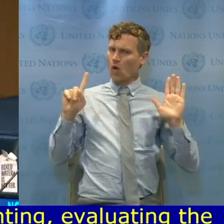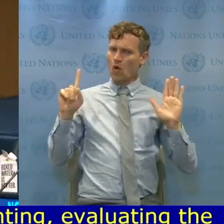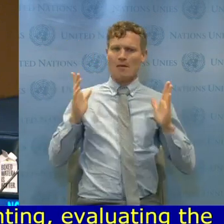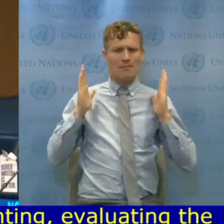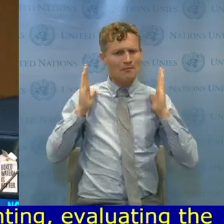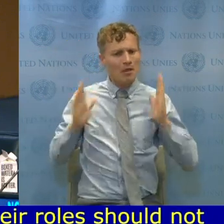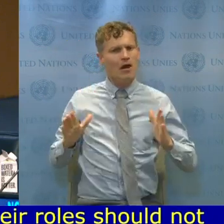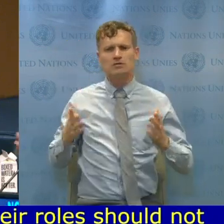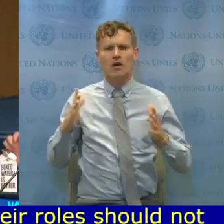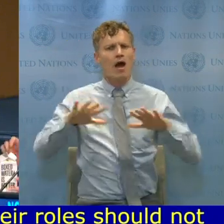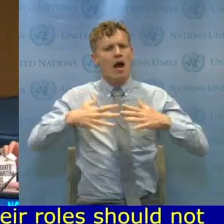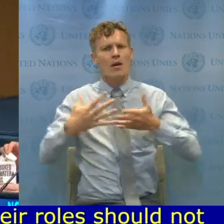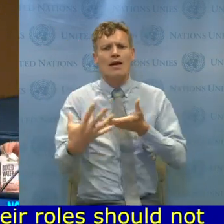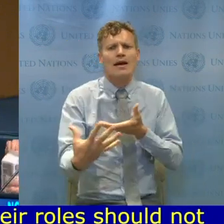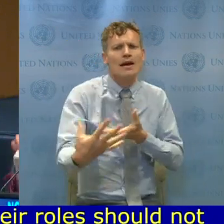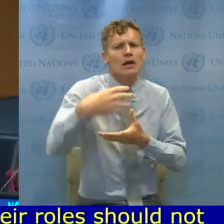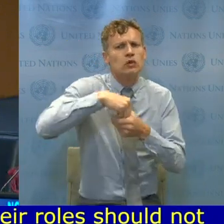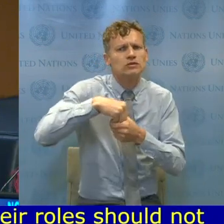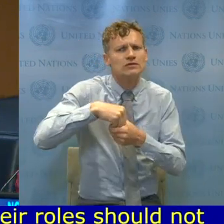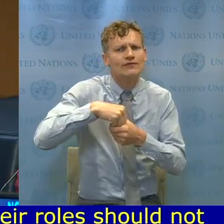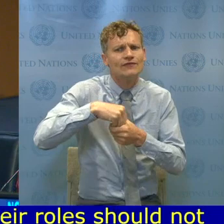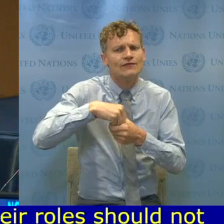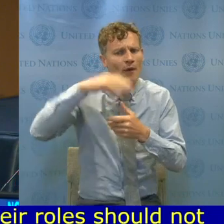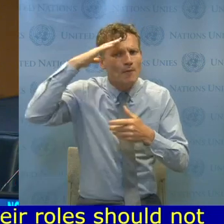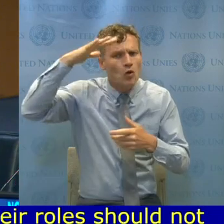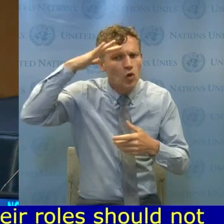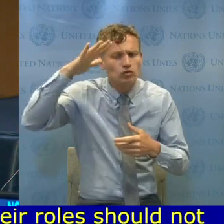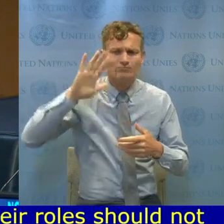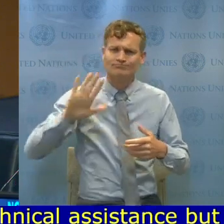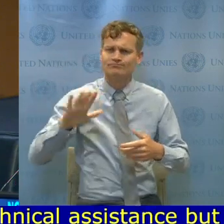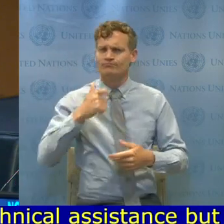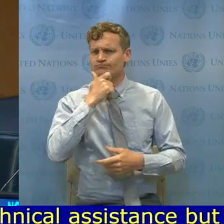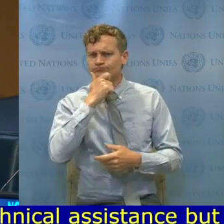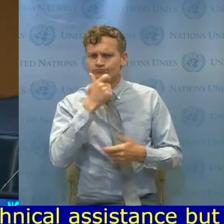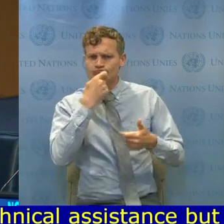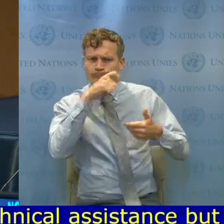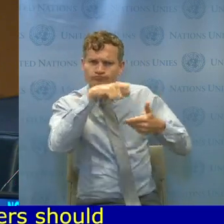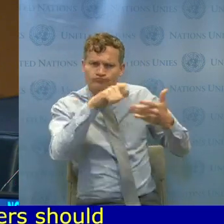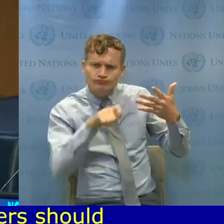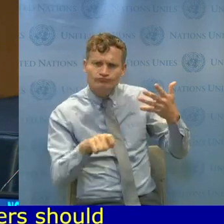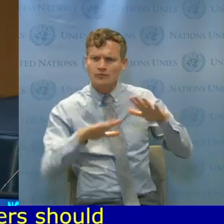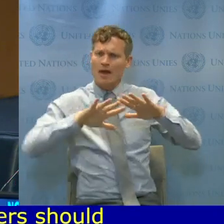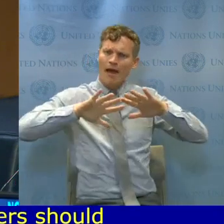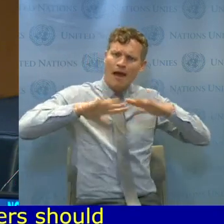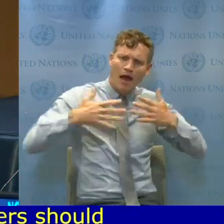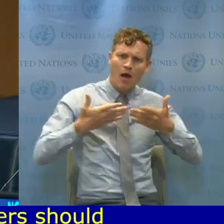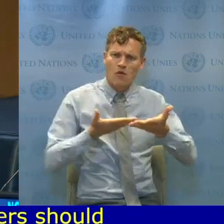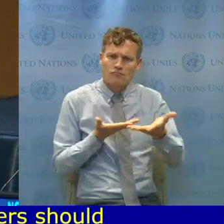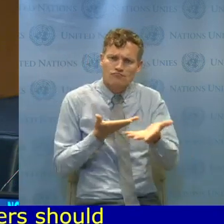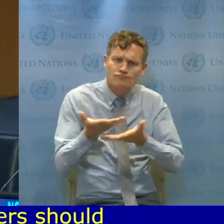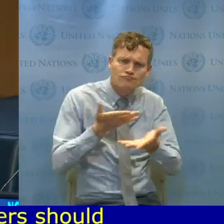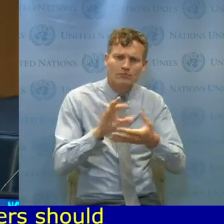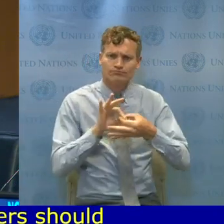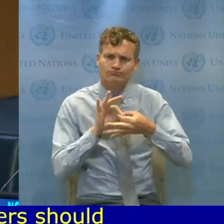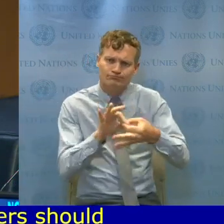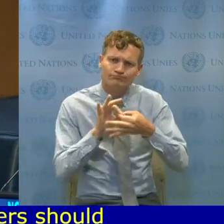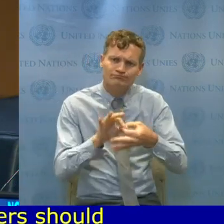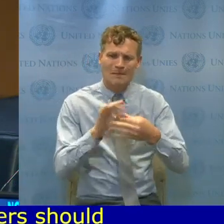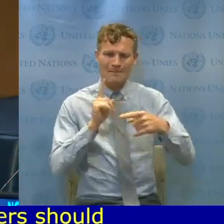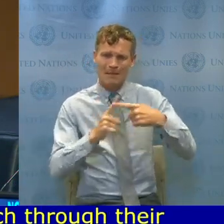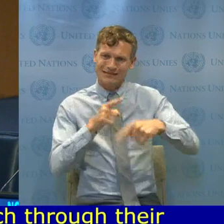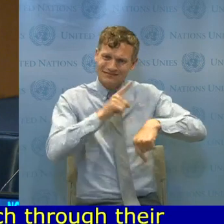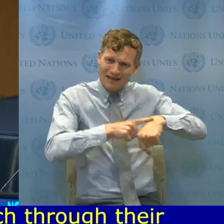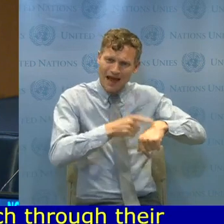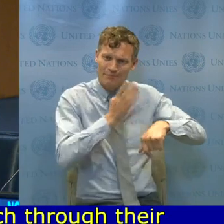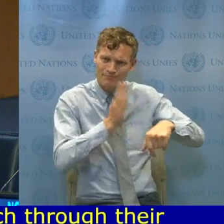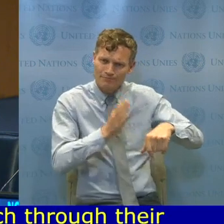inclusive approach through their behaviors, attitudes, principles, and timely communications. For instance, the DPOs and NGOs working with